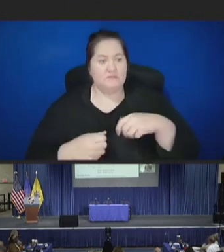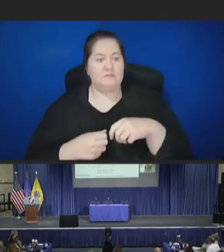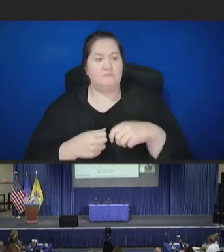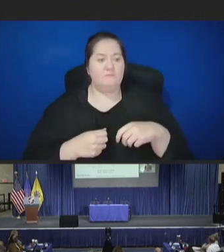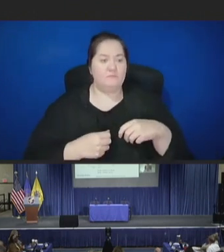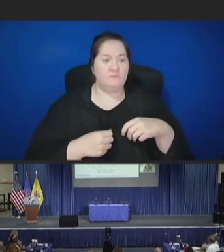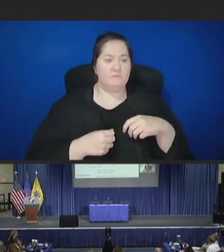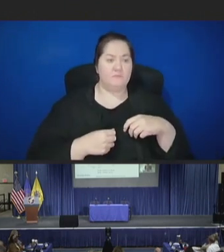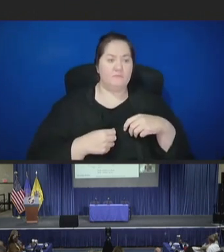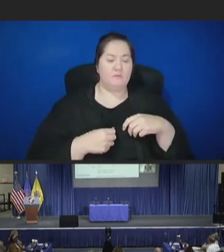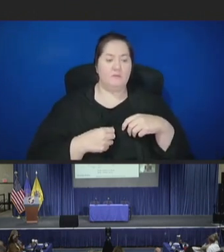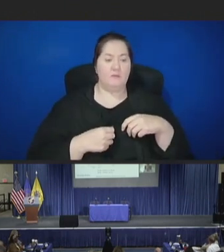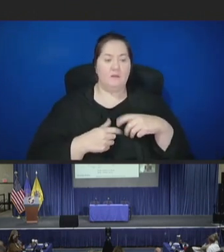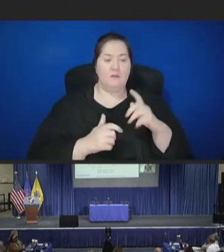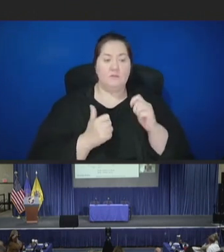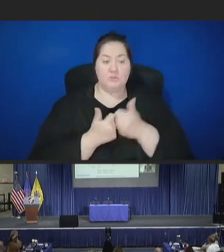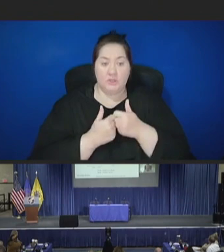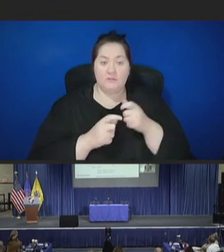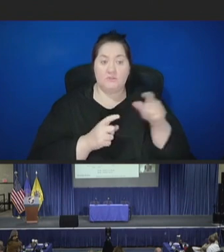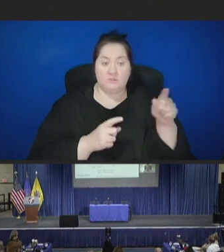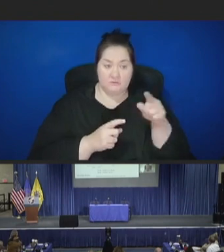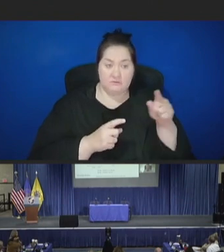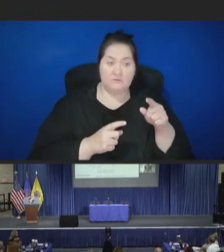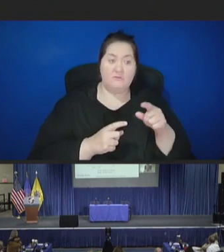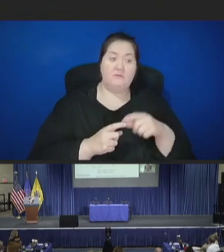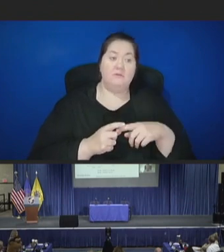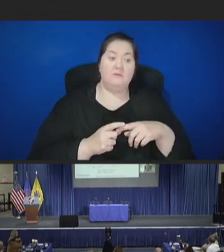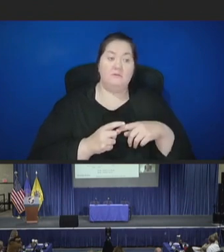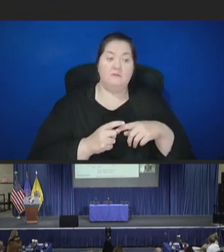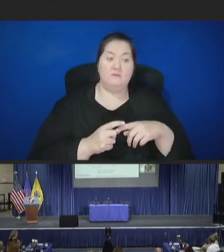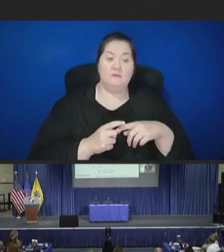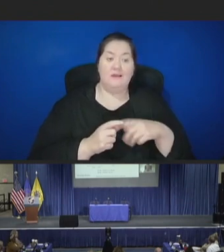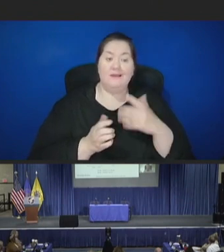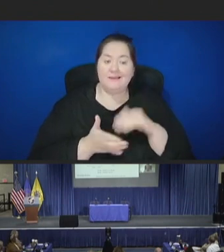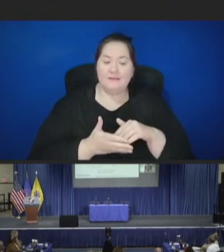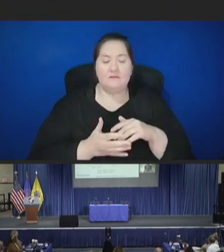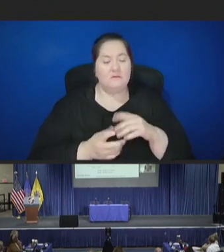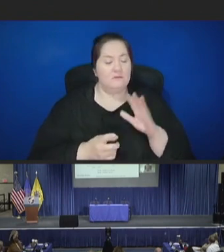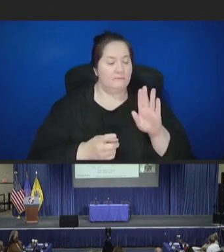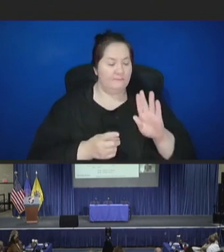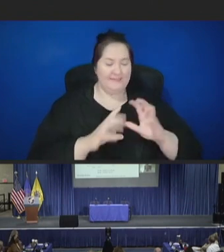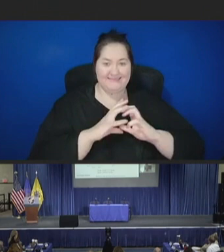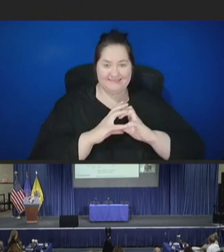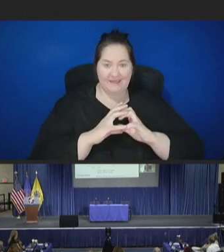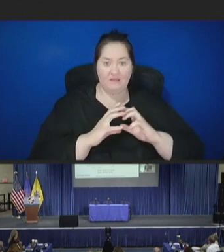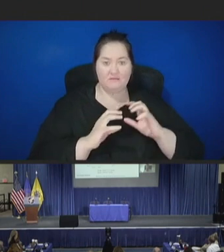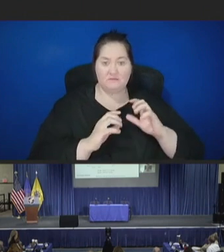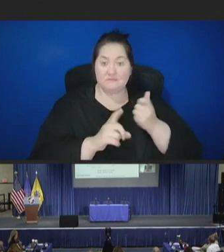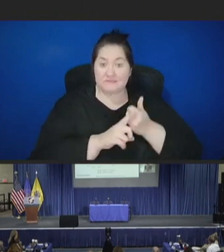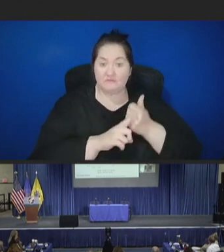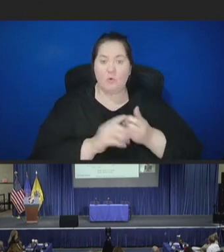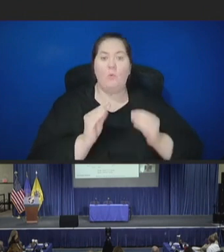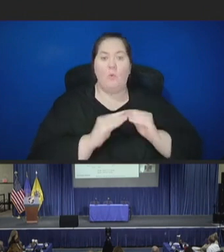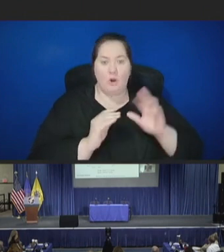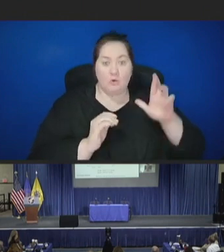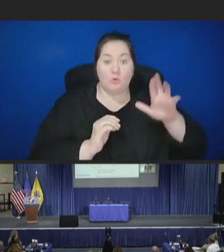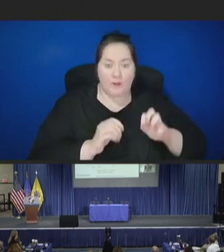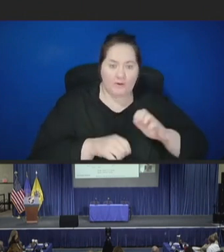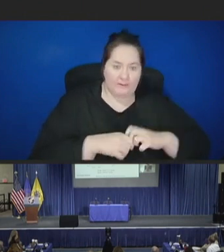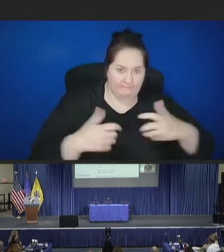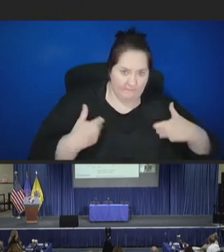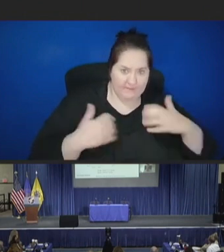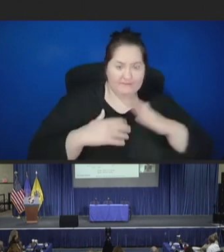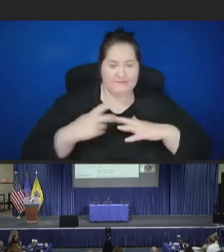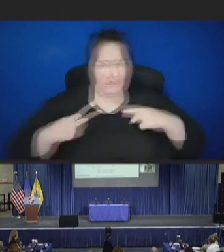primates are a really challenging model. B cells, 10E8 class B cells are more rare in monkeys than in humans. So it's really challenging.